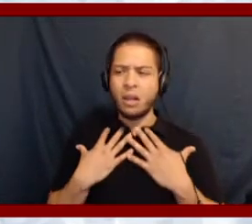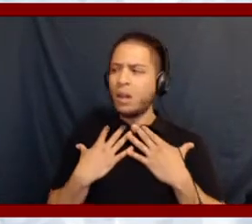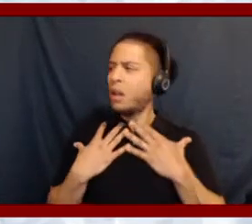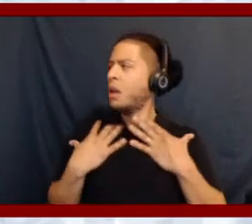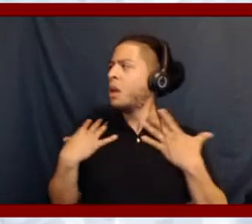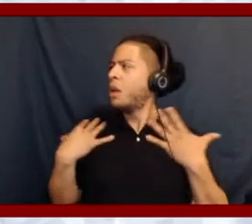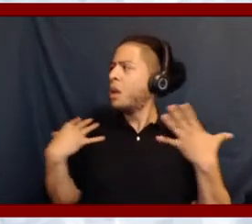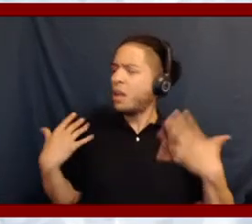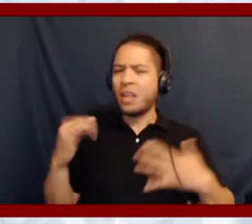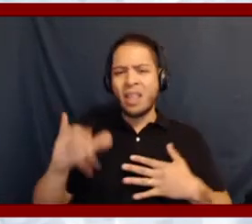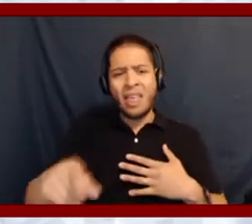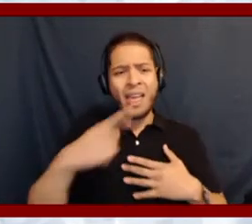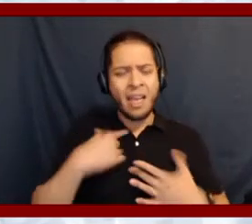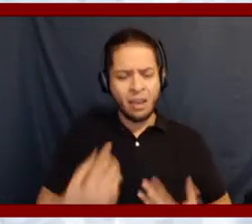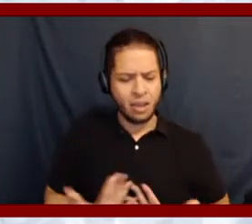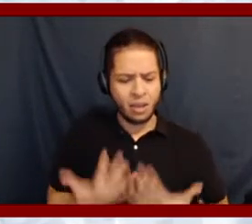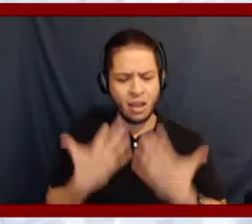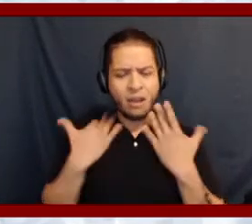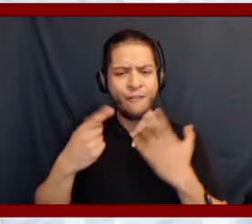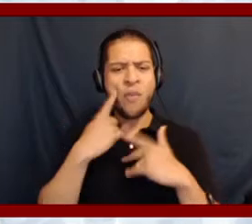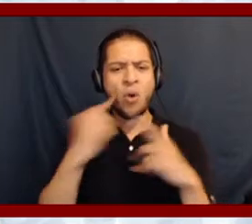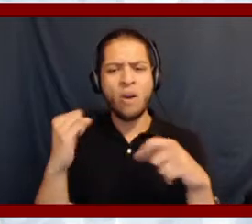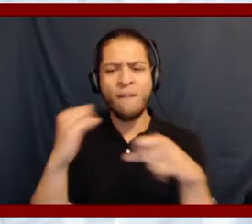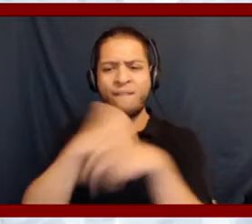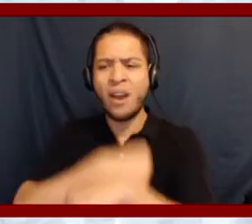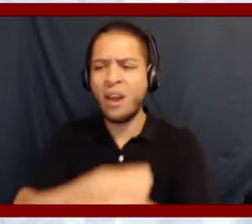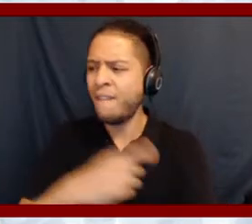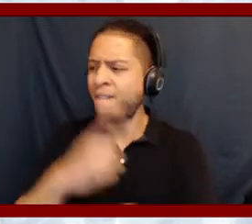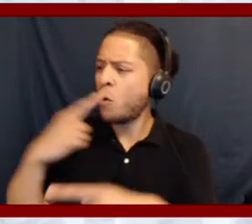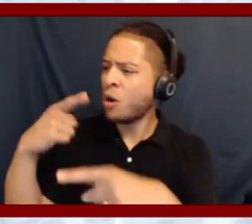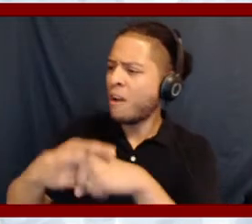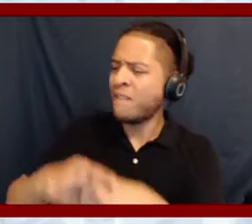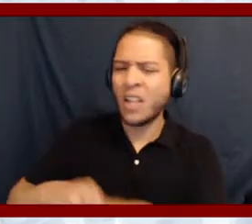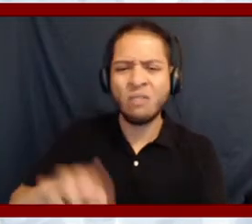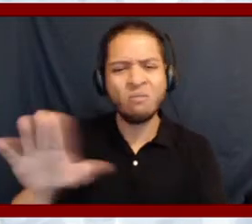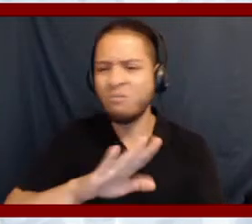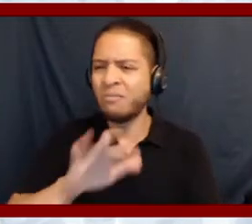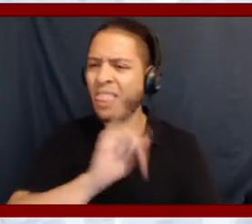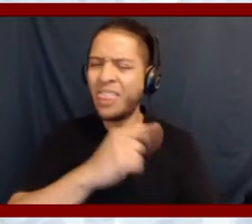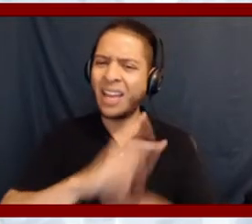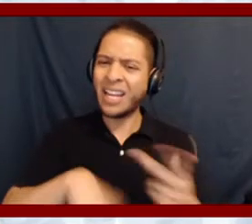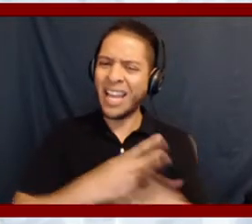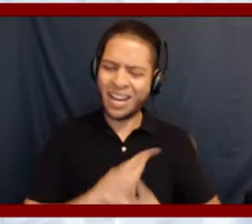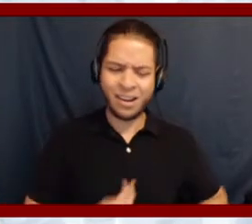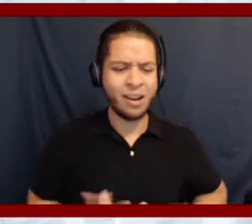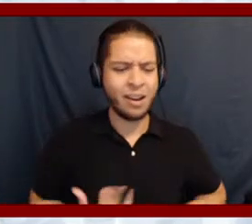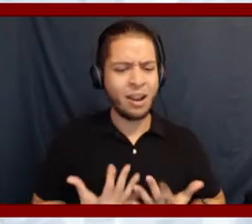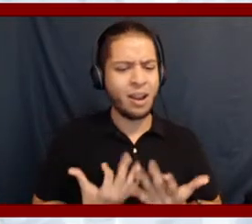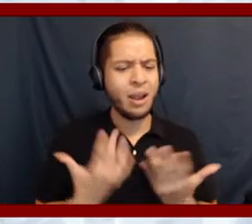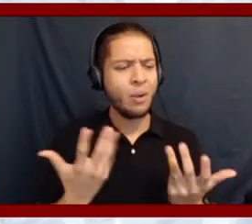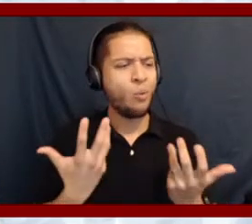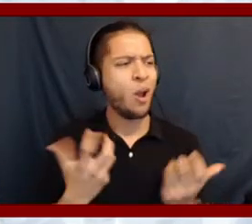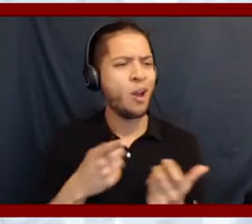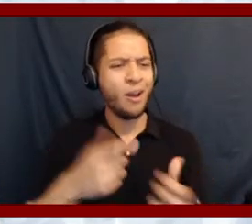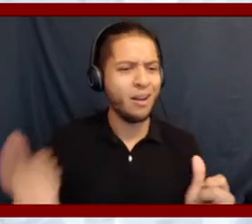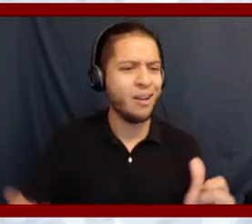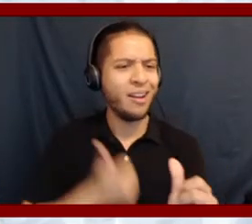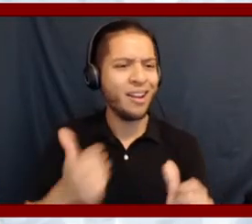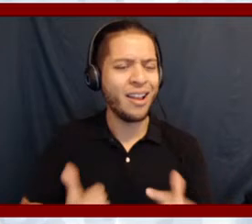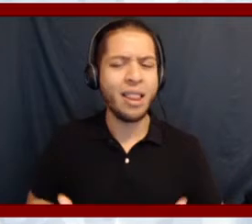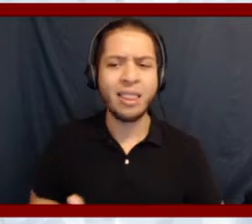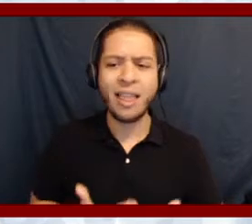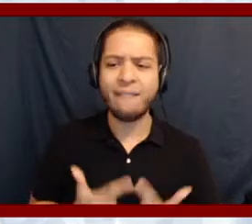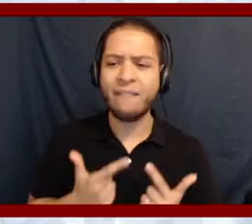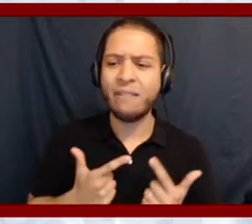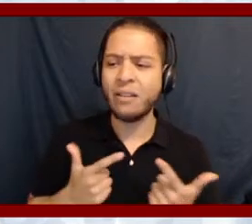of men with more abundant life. Let me make the songs for the weary, amid life's